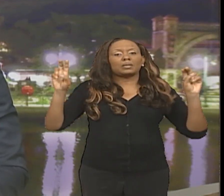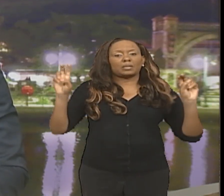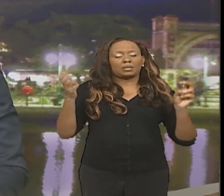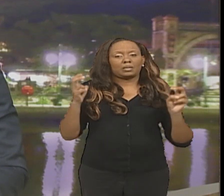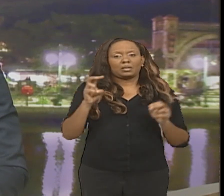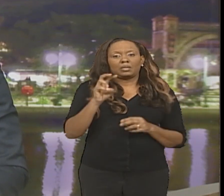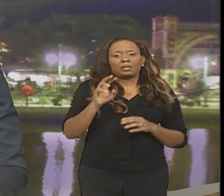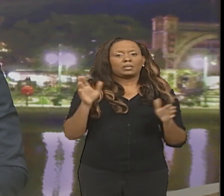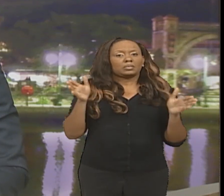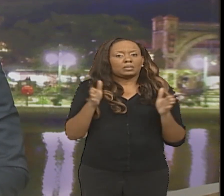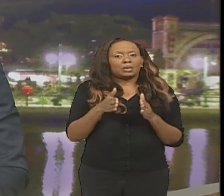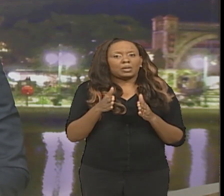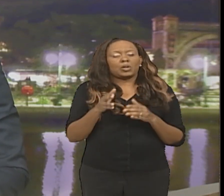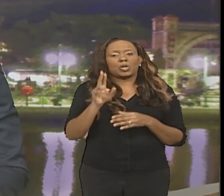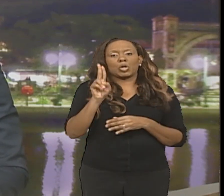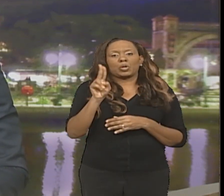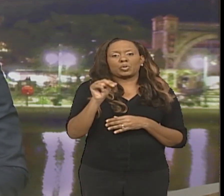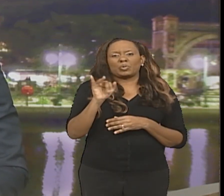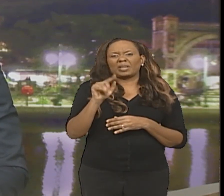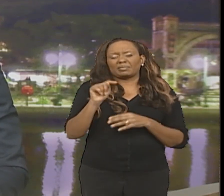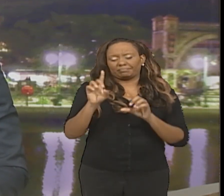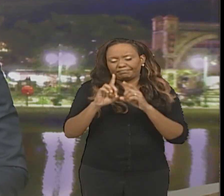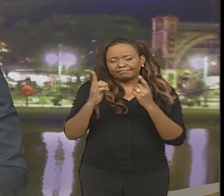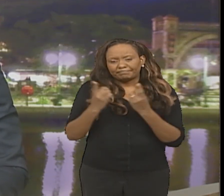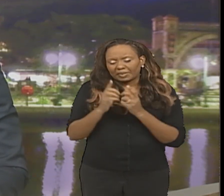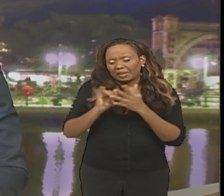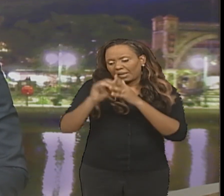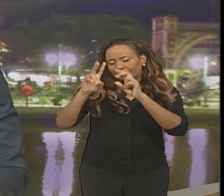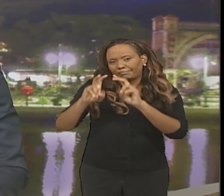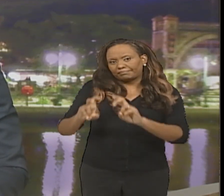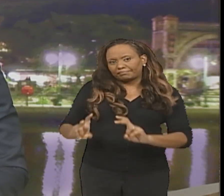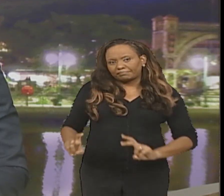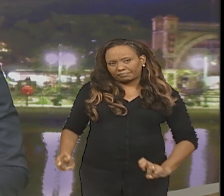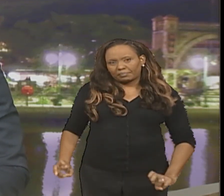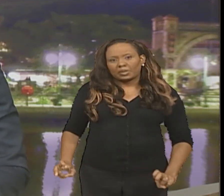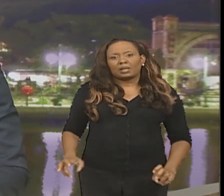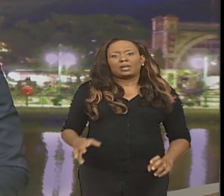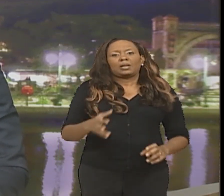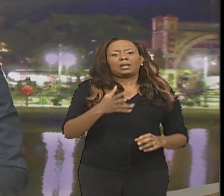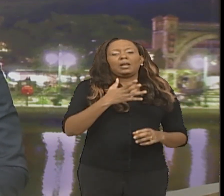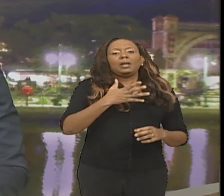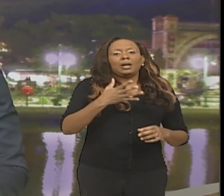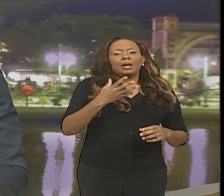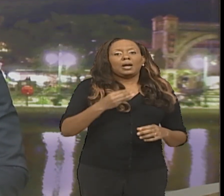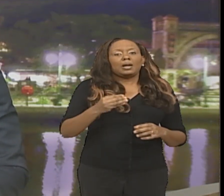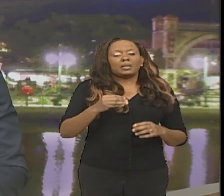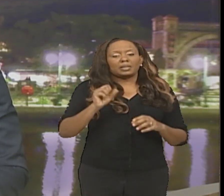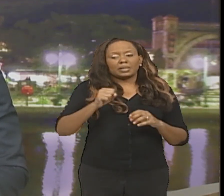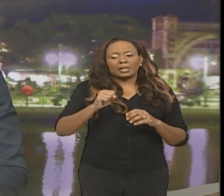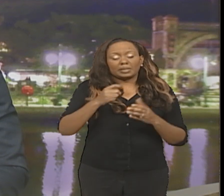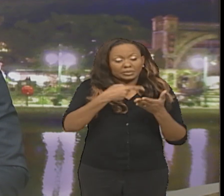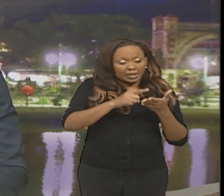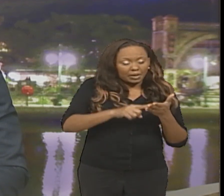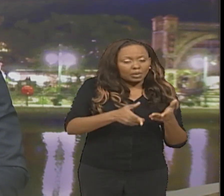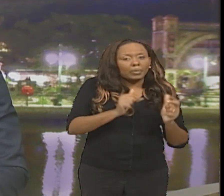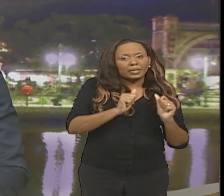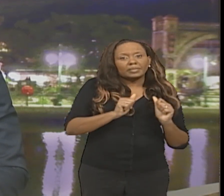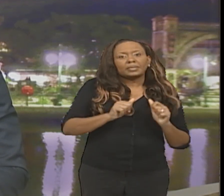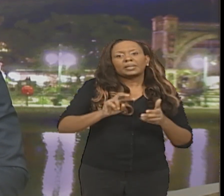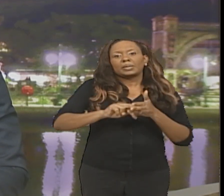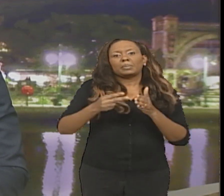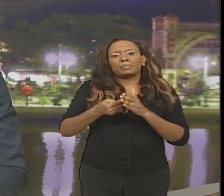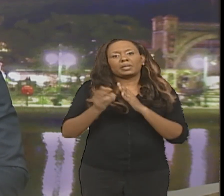a minor cases unit, an observation ward, and a discharge lounge. The latter, he says, will help free up bed